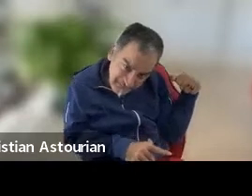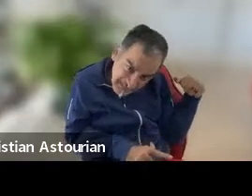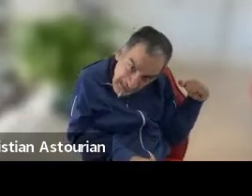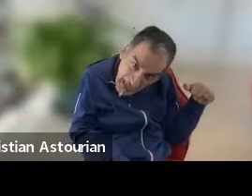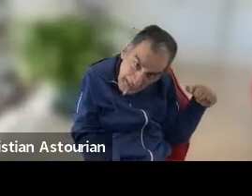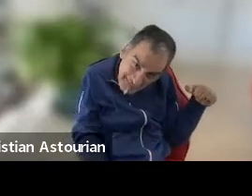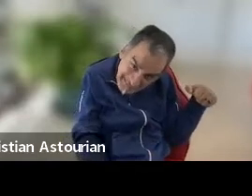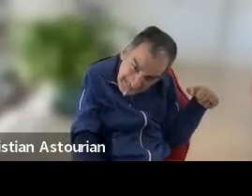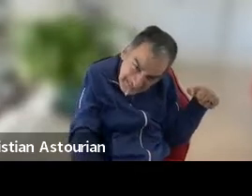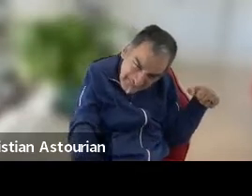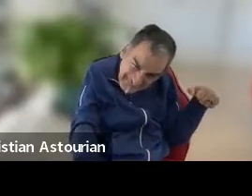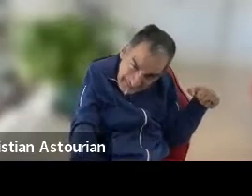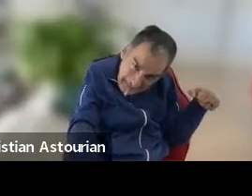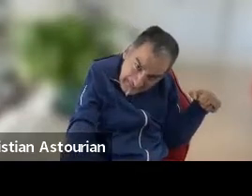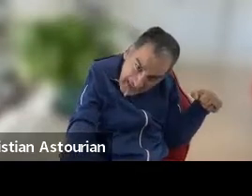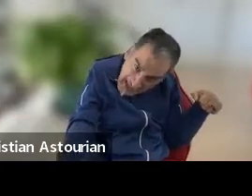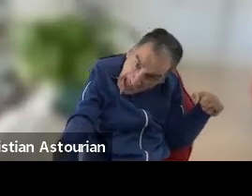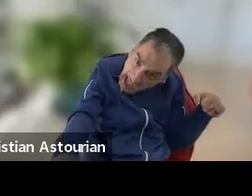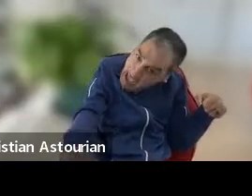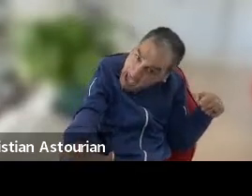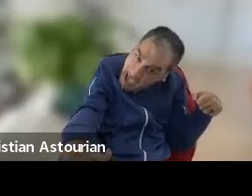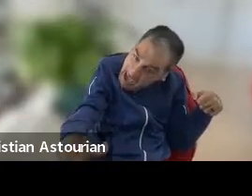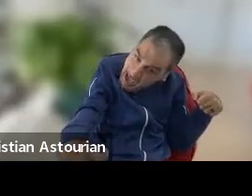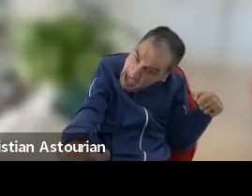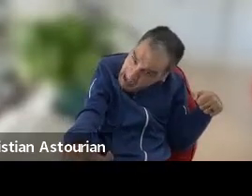disability have been severely